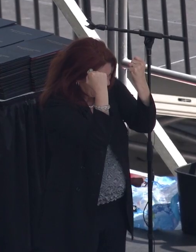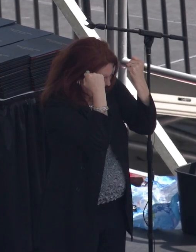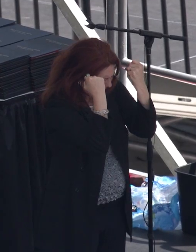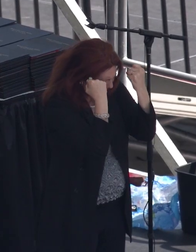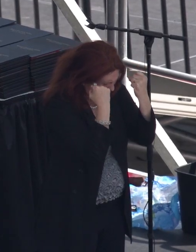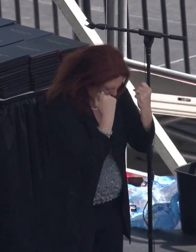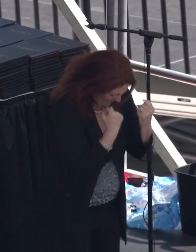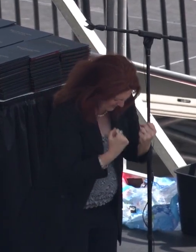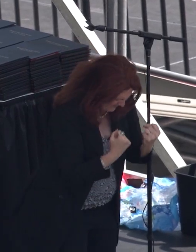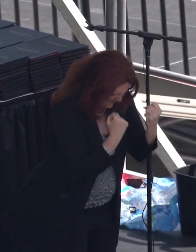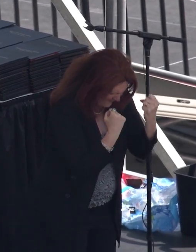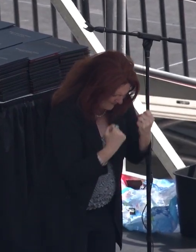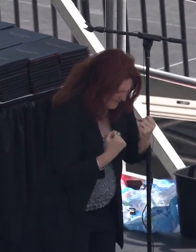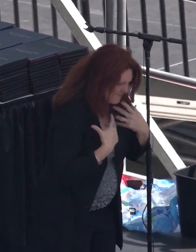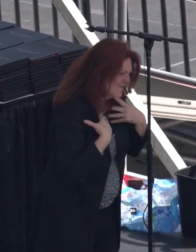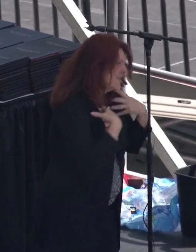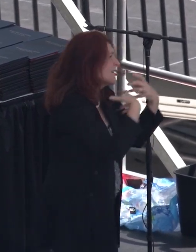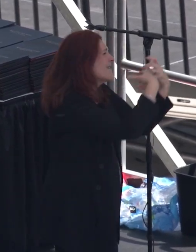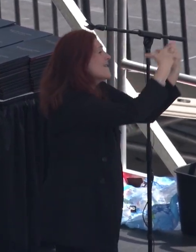brave. The